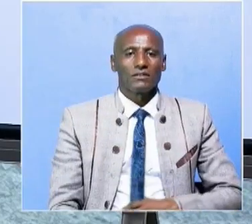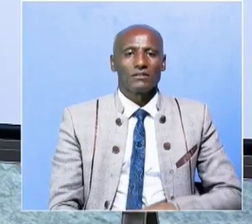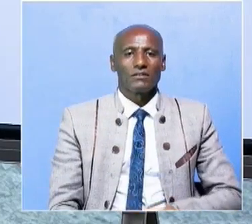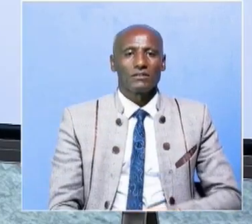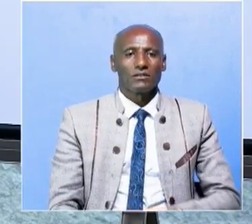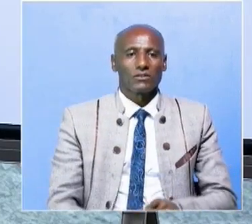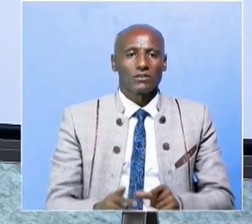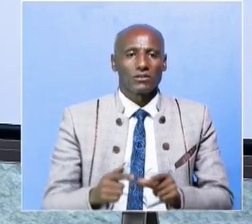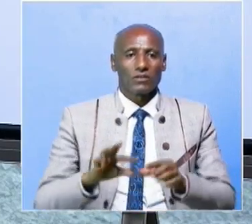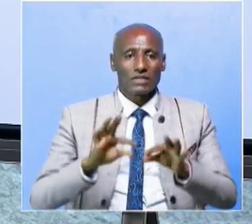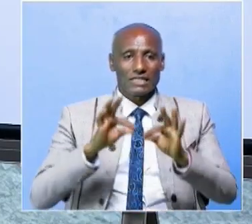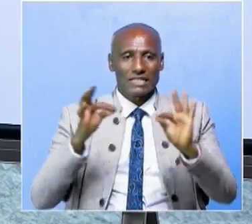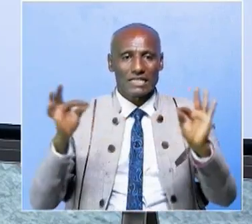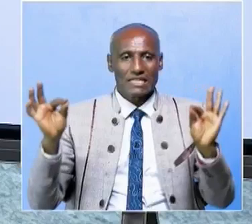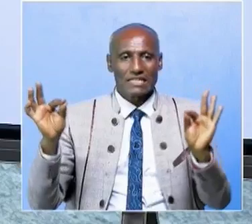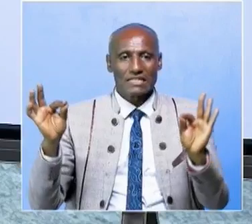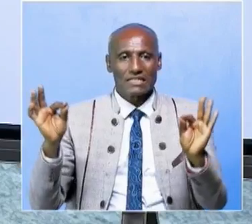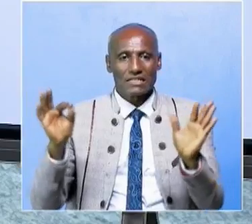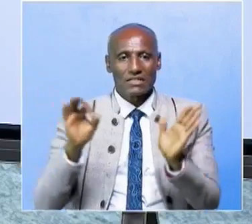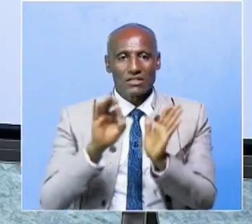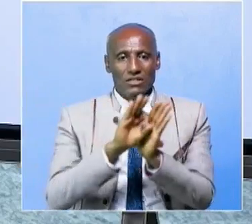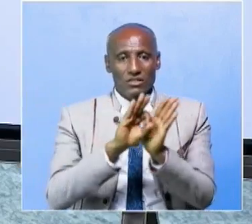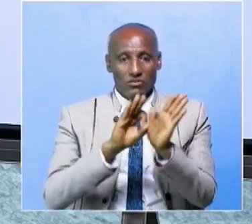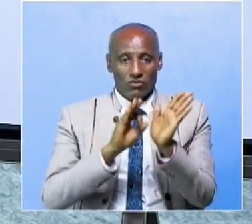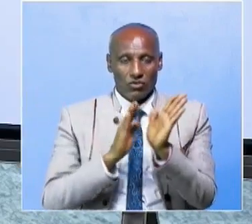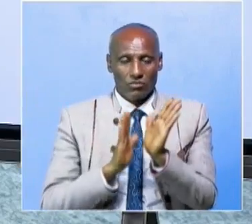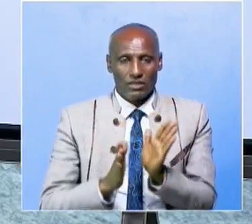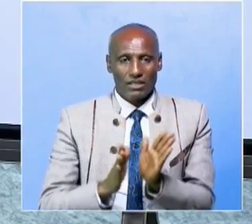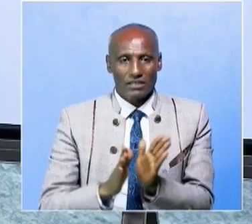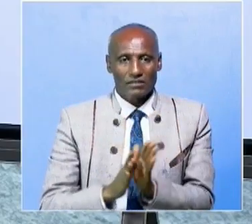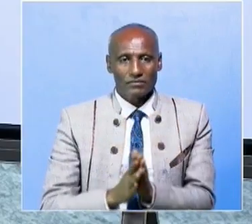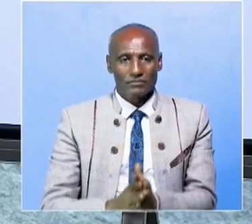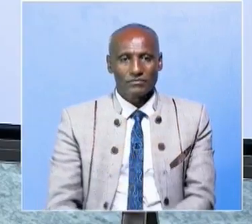are formal. So, one way of asking